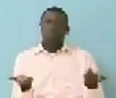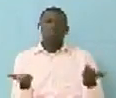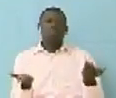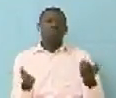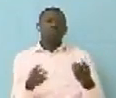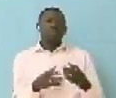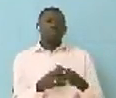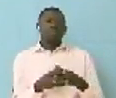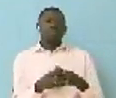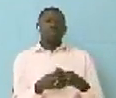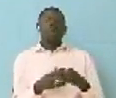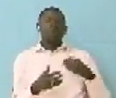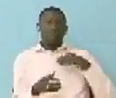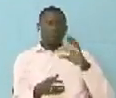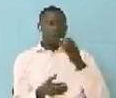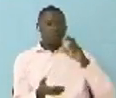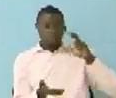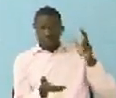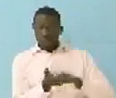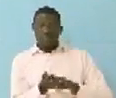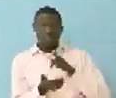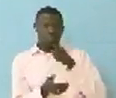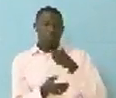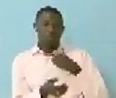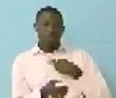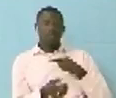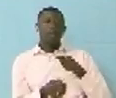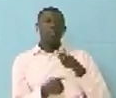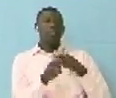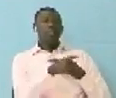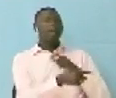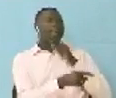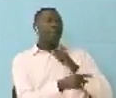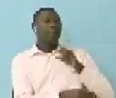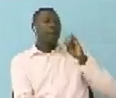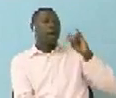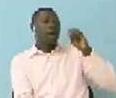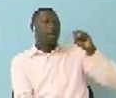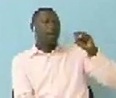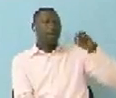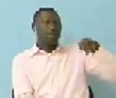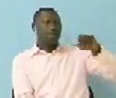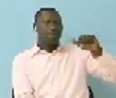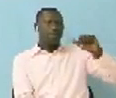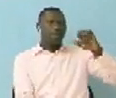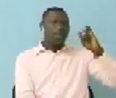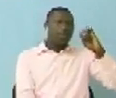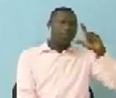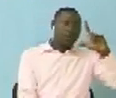I can confirm to you that Ismaila testified before the commission. Okay,